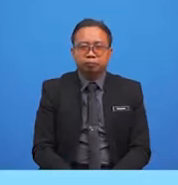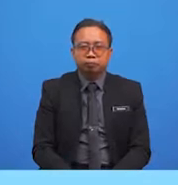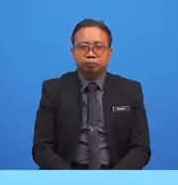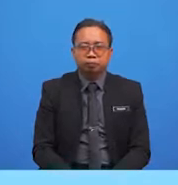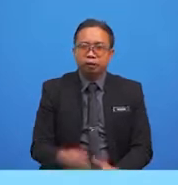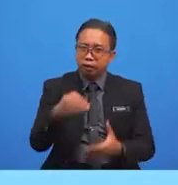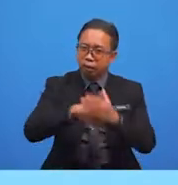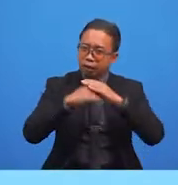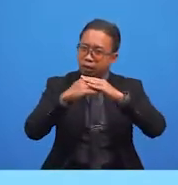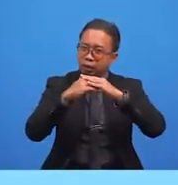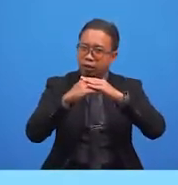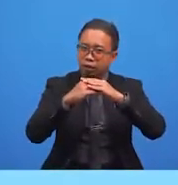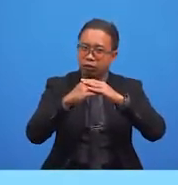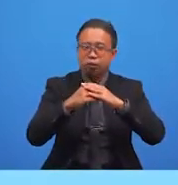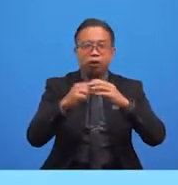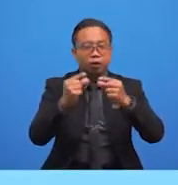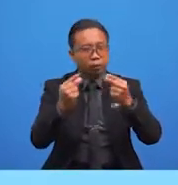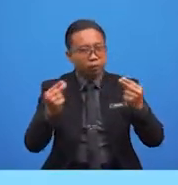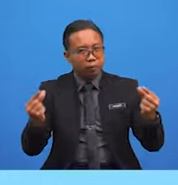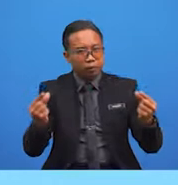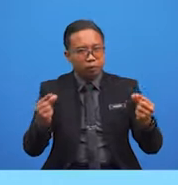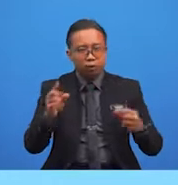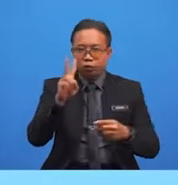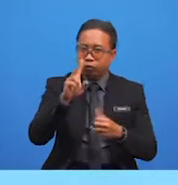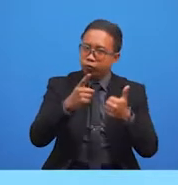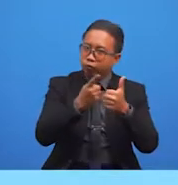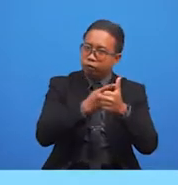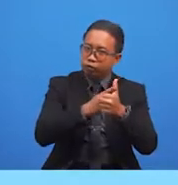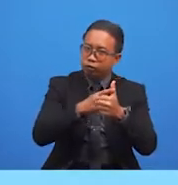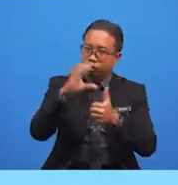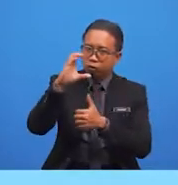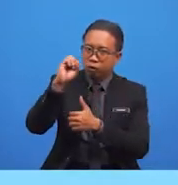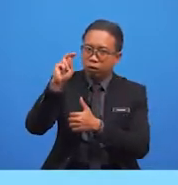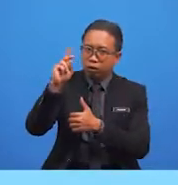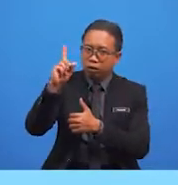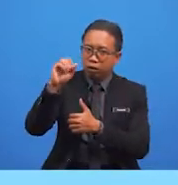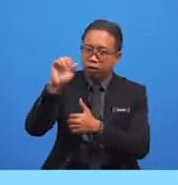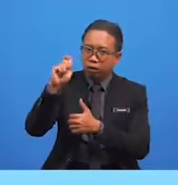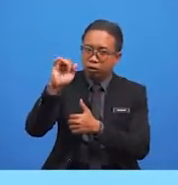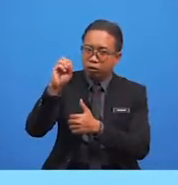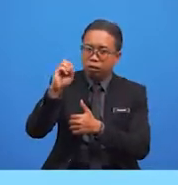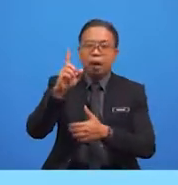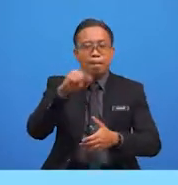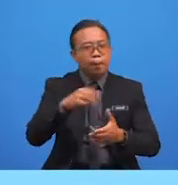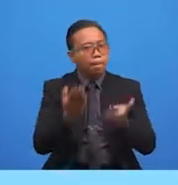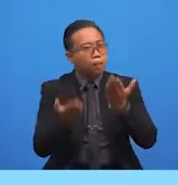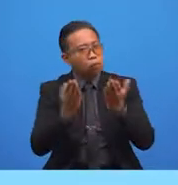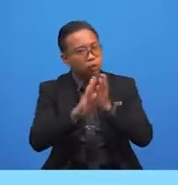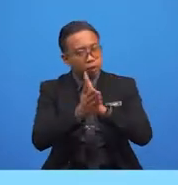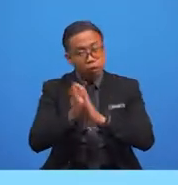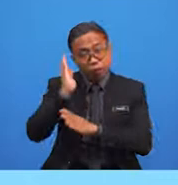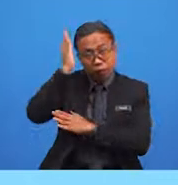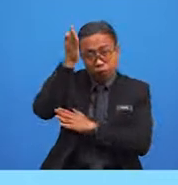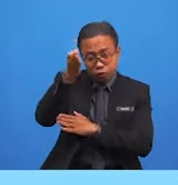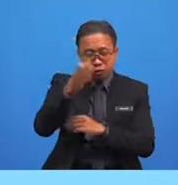In English language grammar, we use first conditional to talk about possible actions in the future and